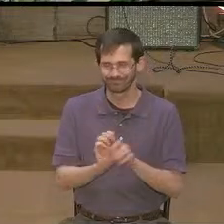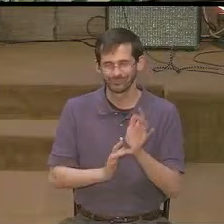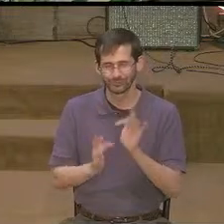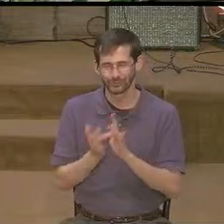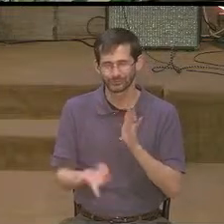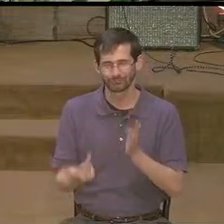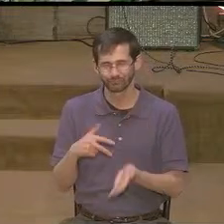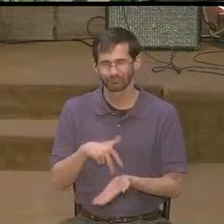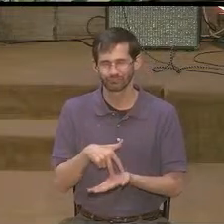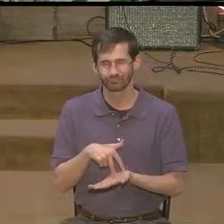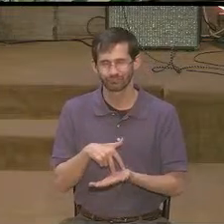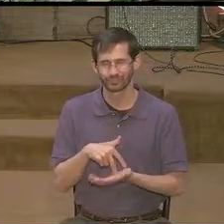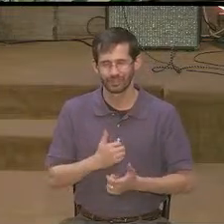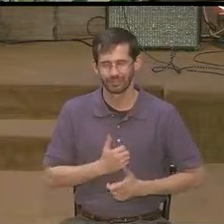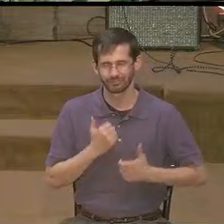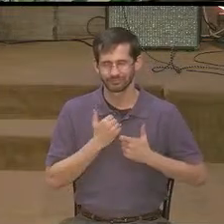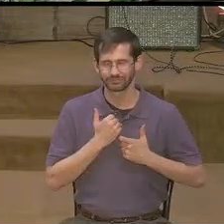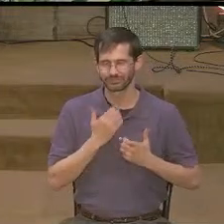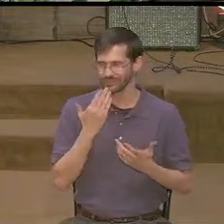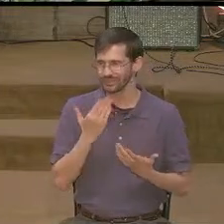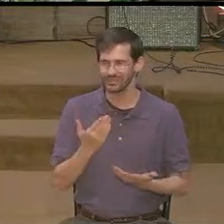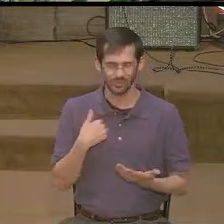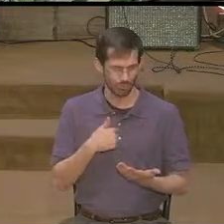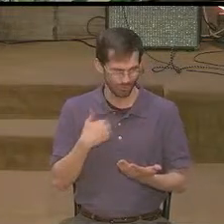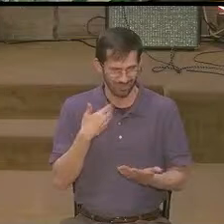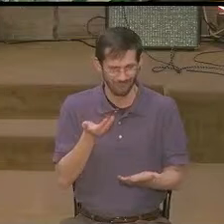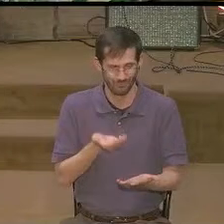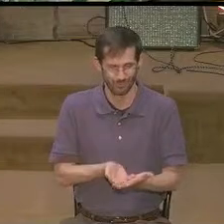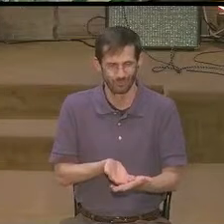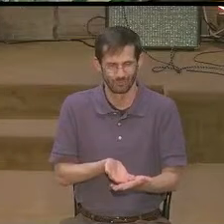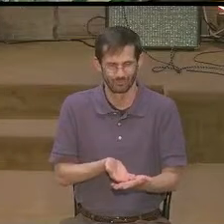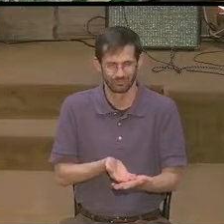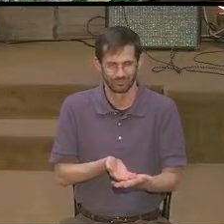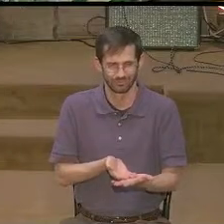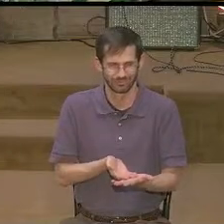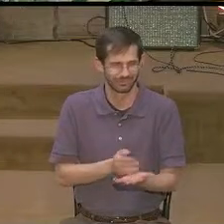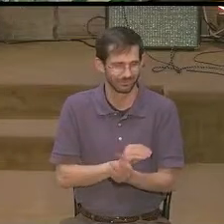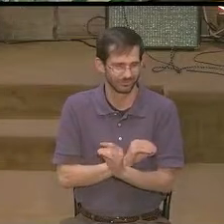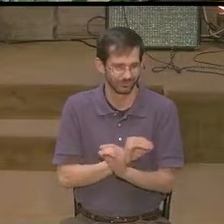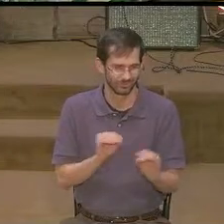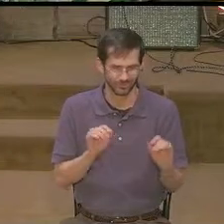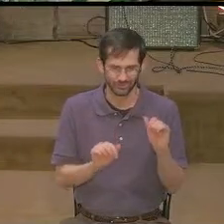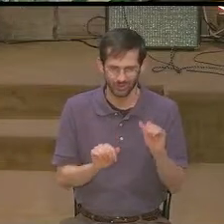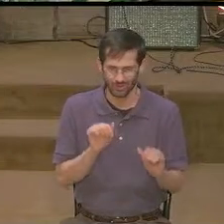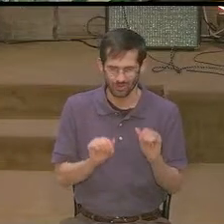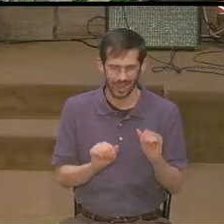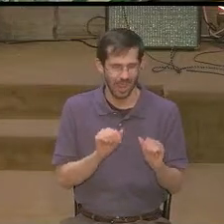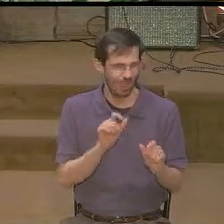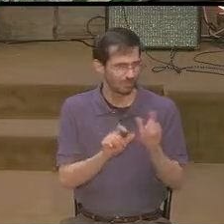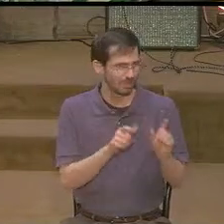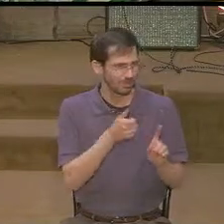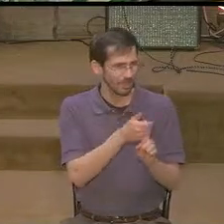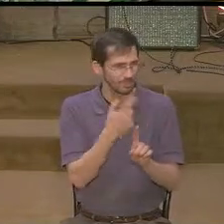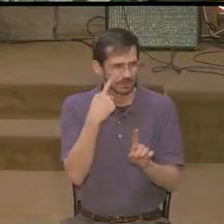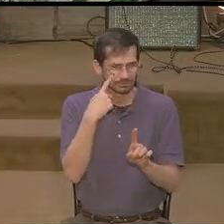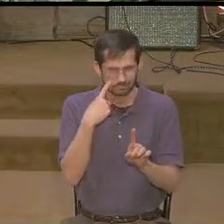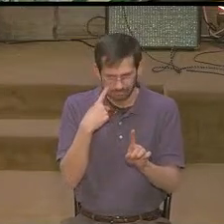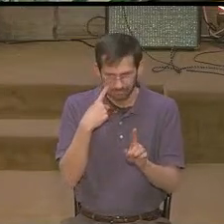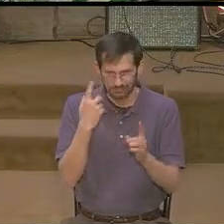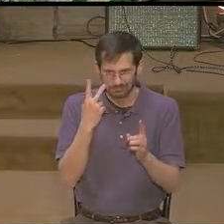you for that. There's proof beyond a shadow of a doubt. Eyewitnesses that